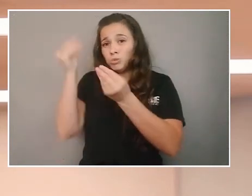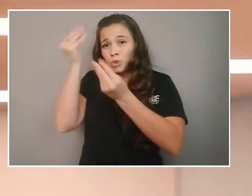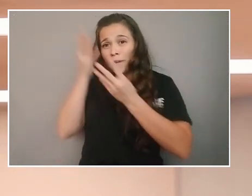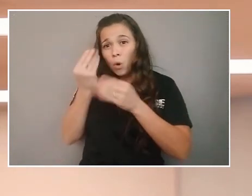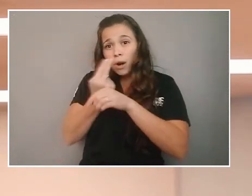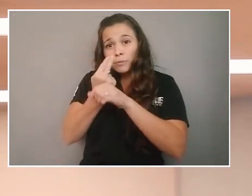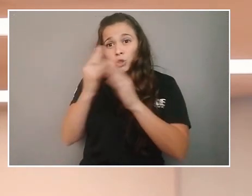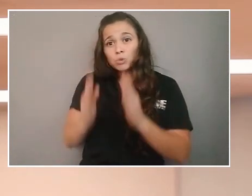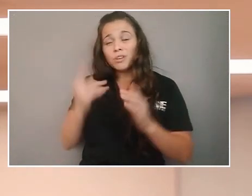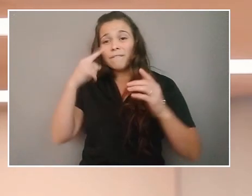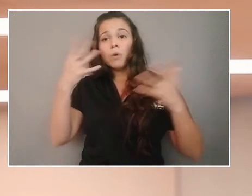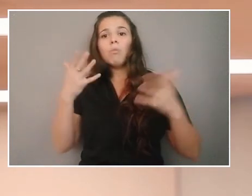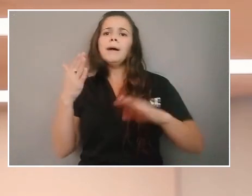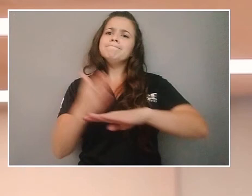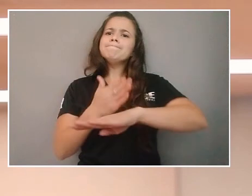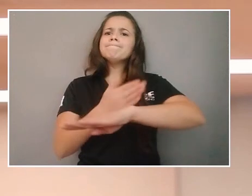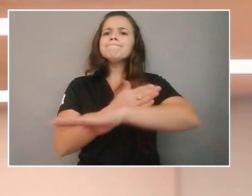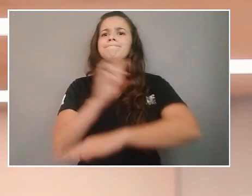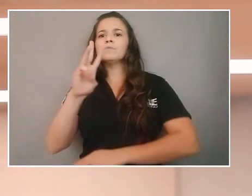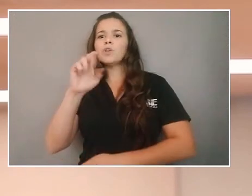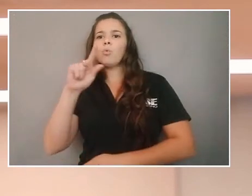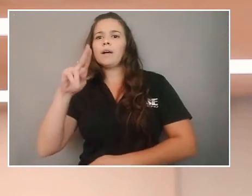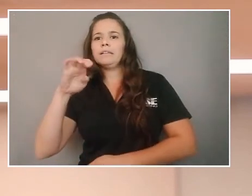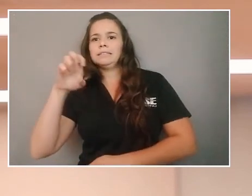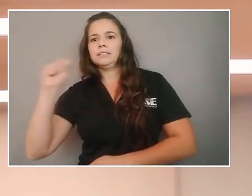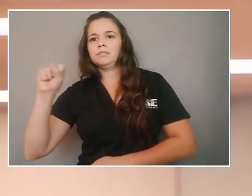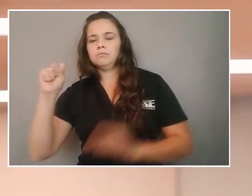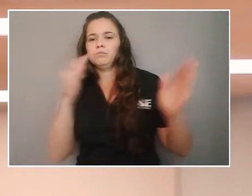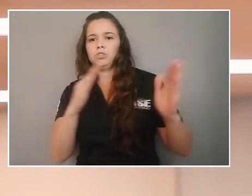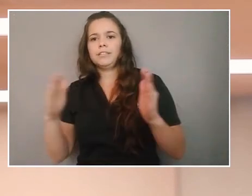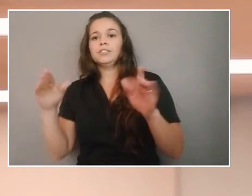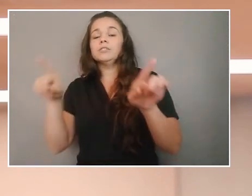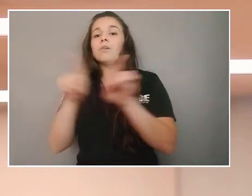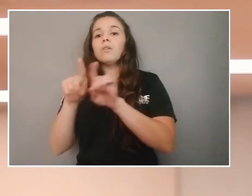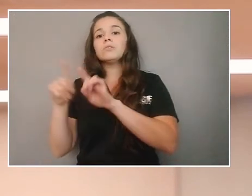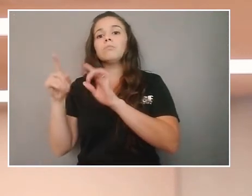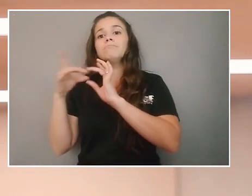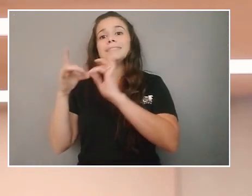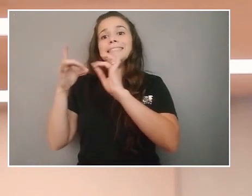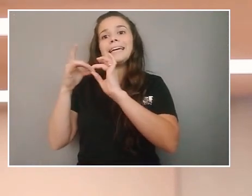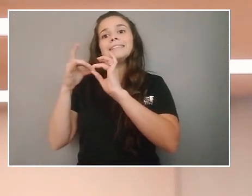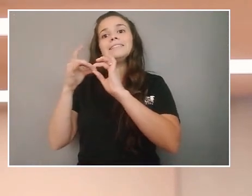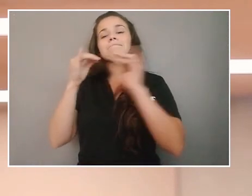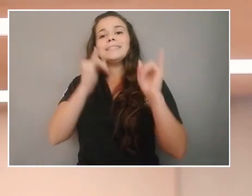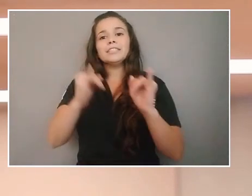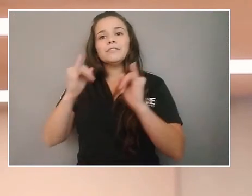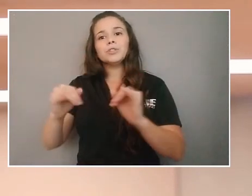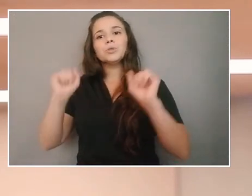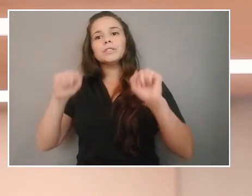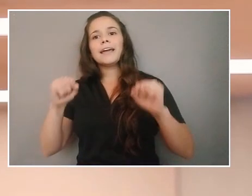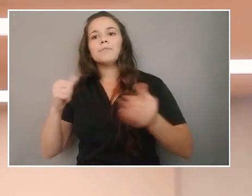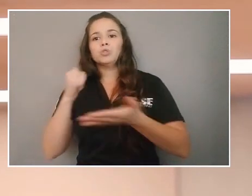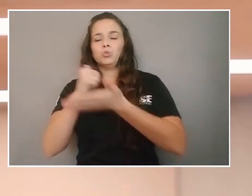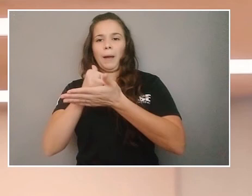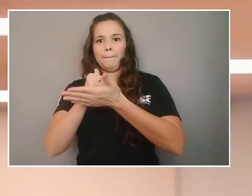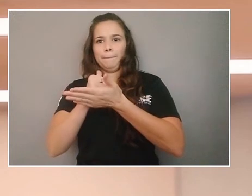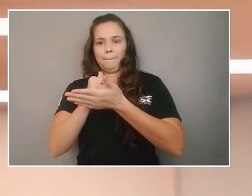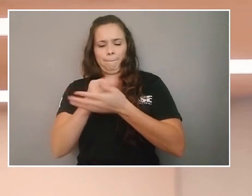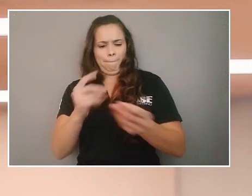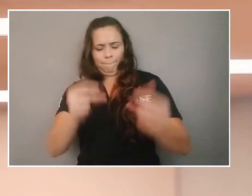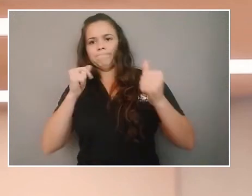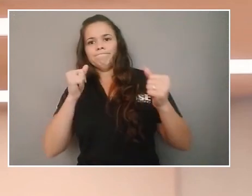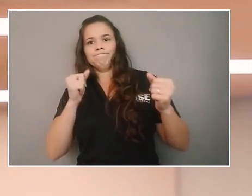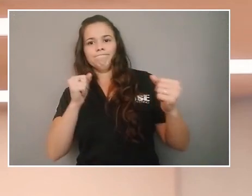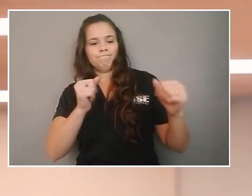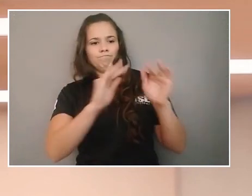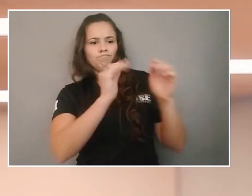strategies, and connect individuals seeking help in real time, and increase user access